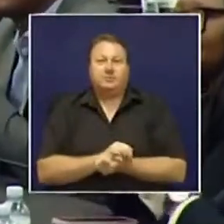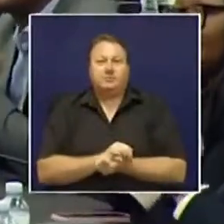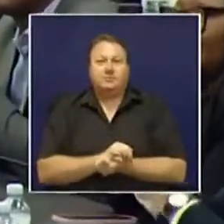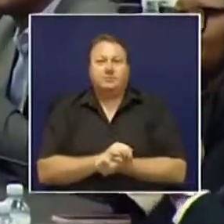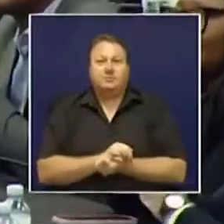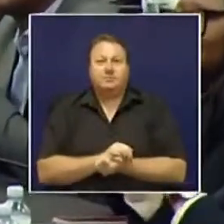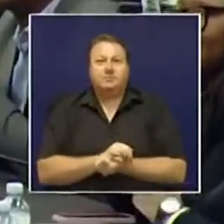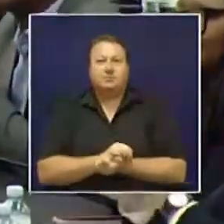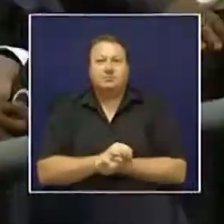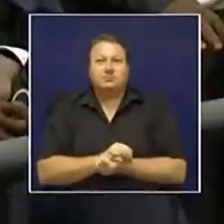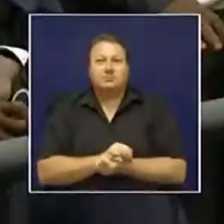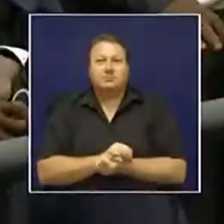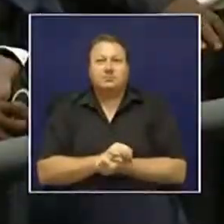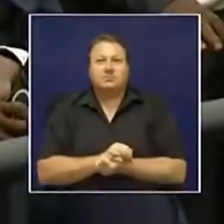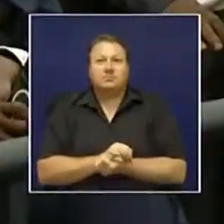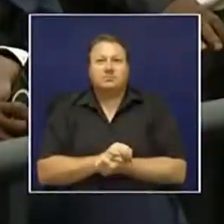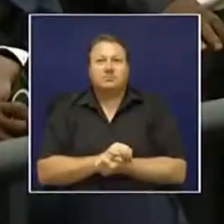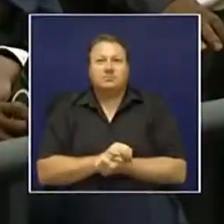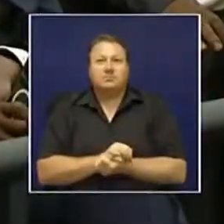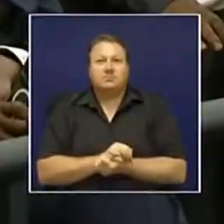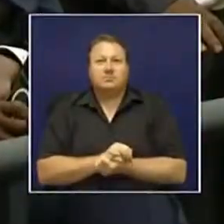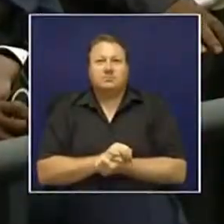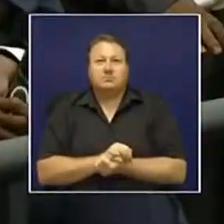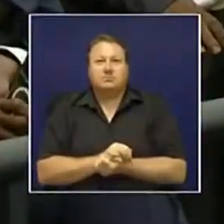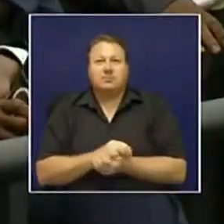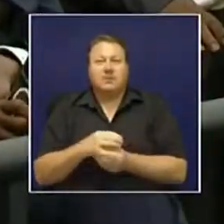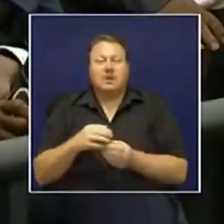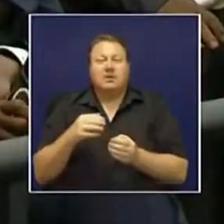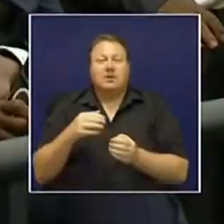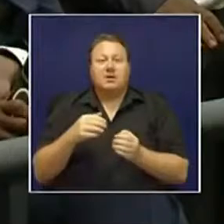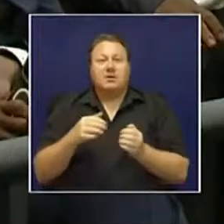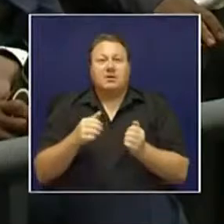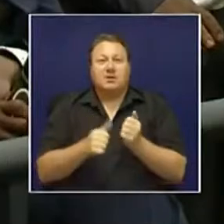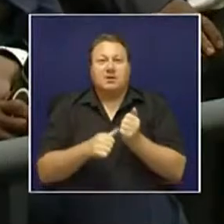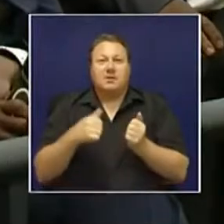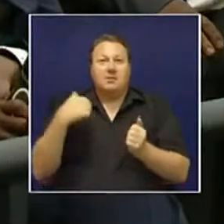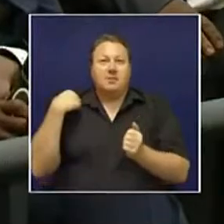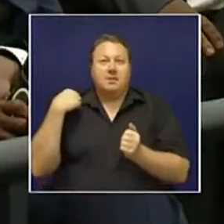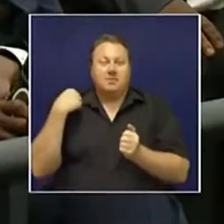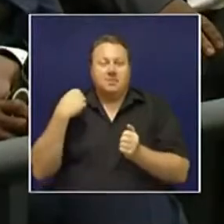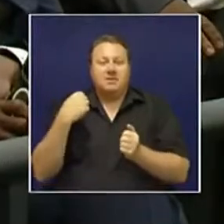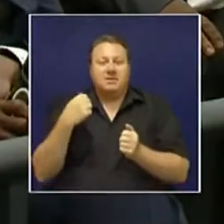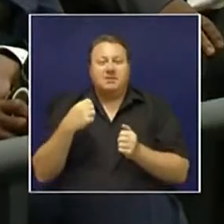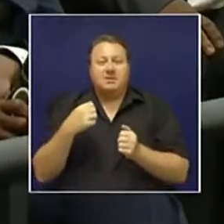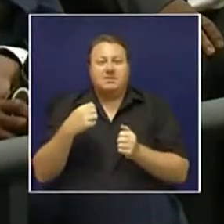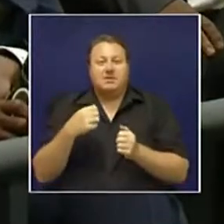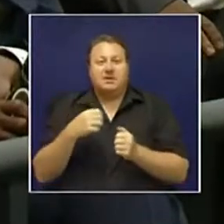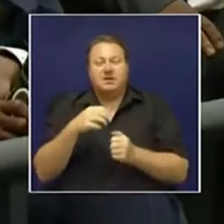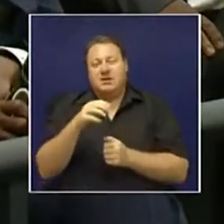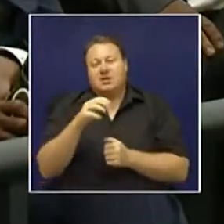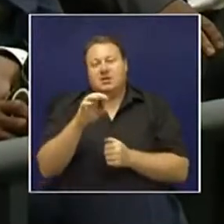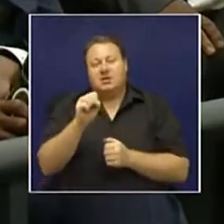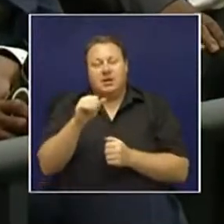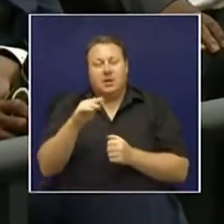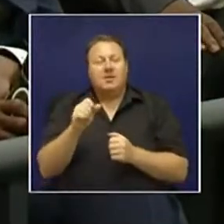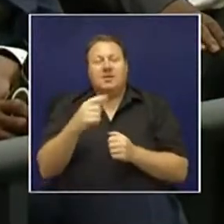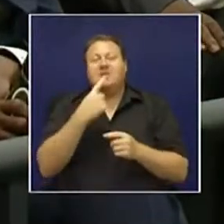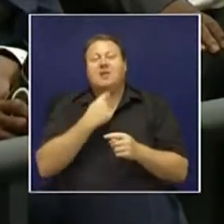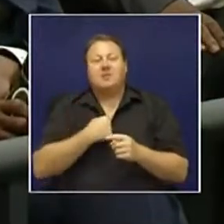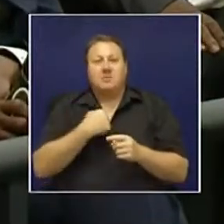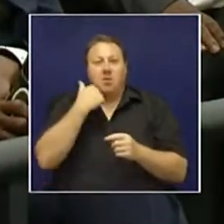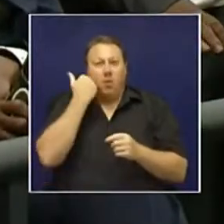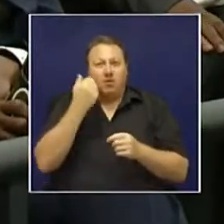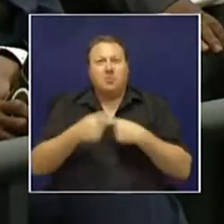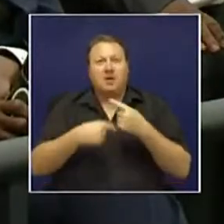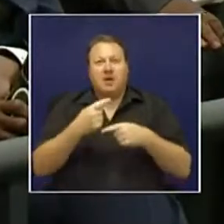Mr. Sharupain tells me that he wants also to be doctor. So he wants to do